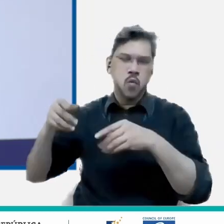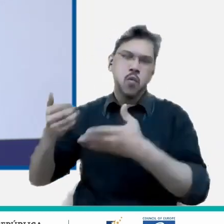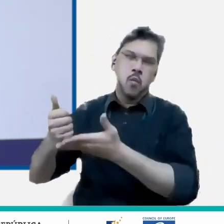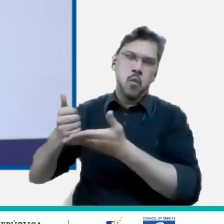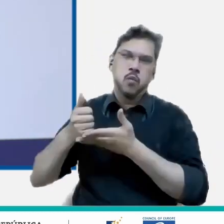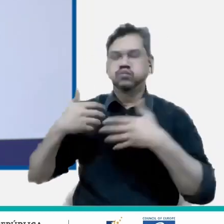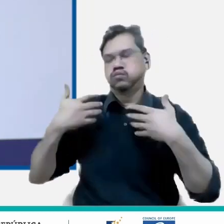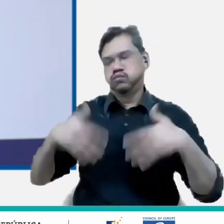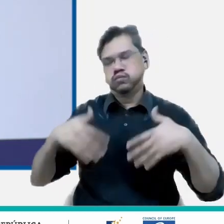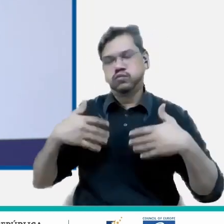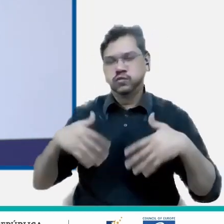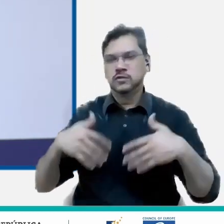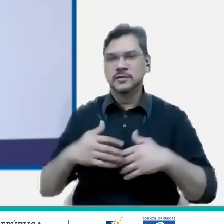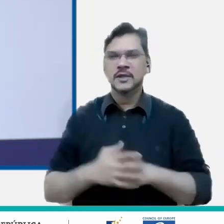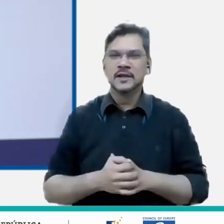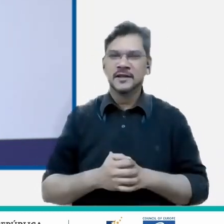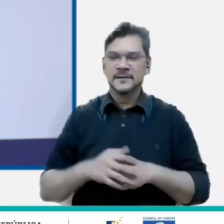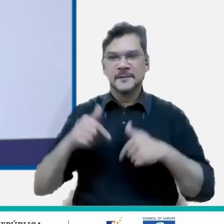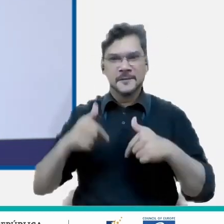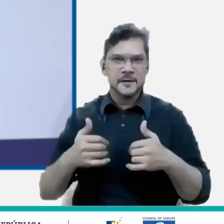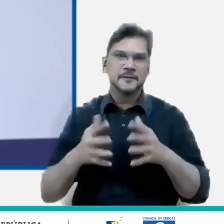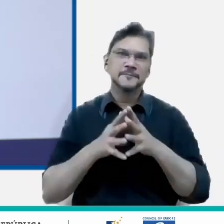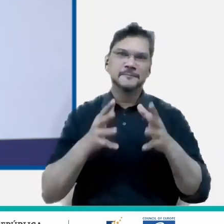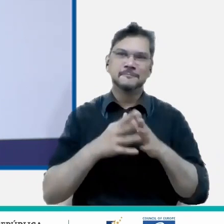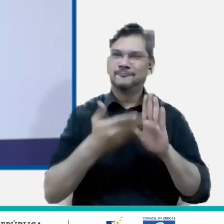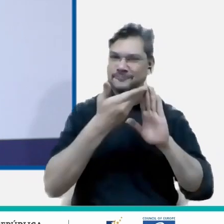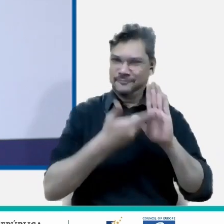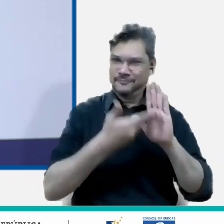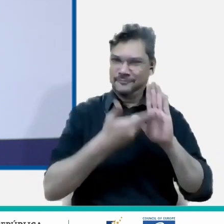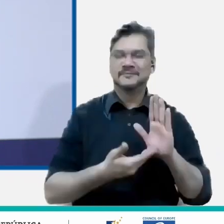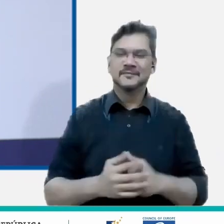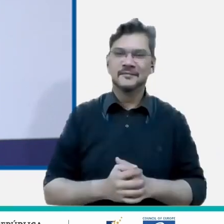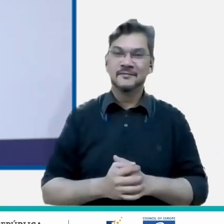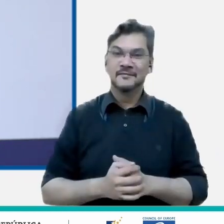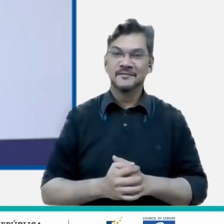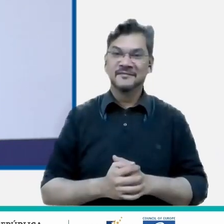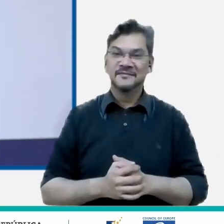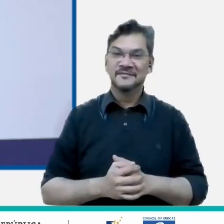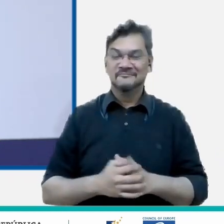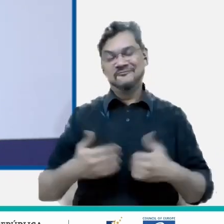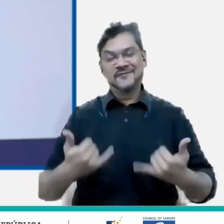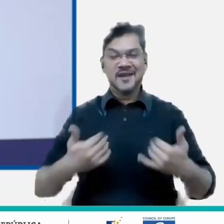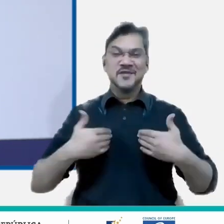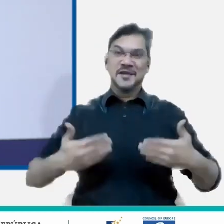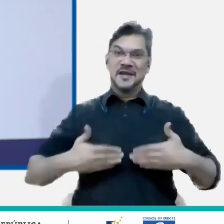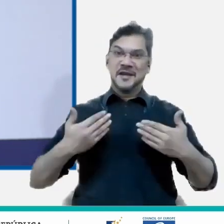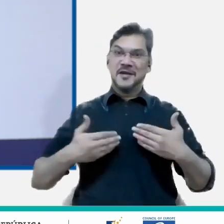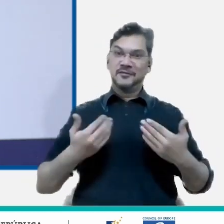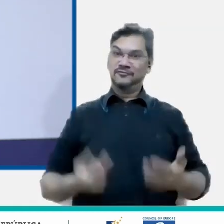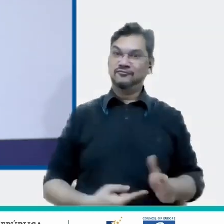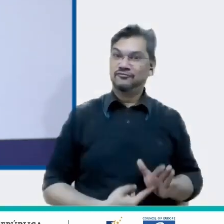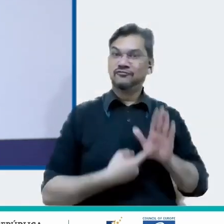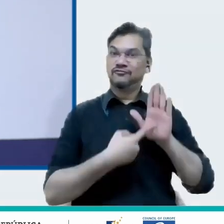we will be discussing. So it is my honor and my pleasure to represent the document that we are discussing